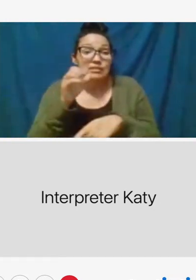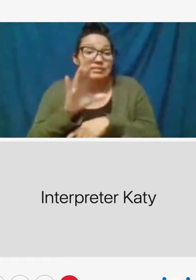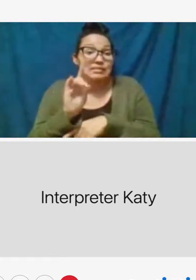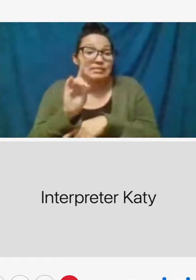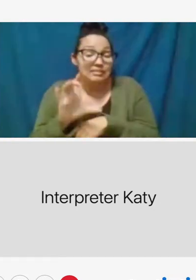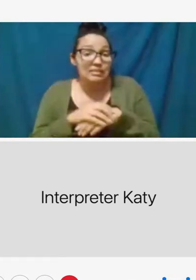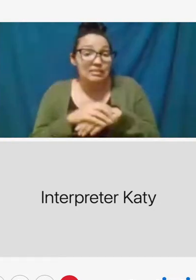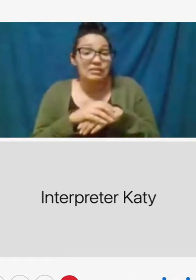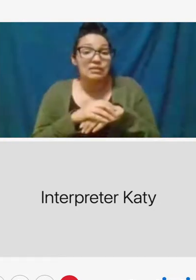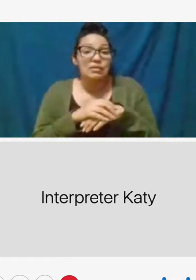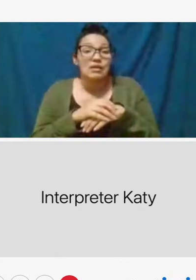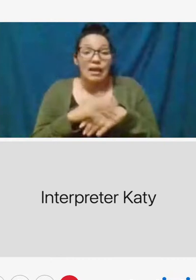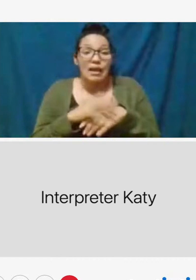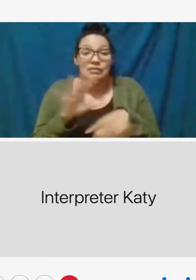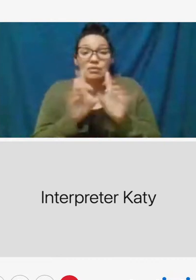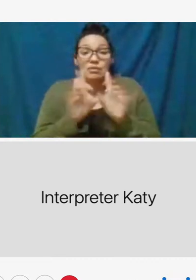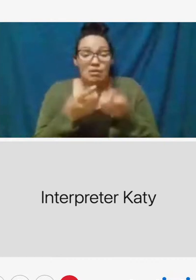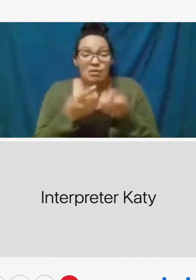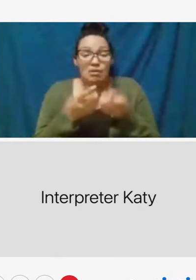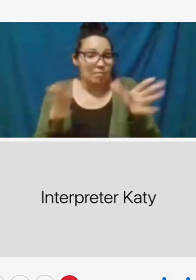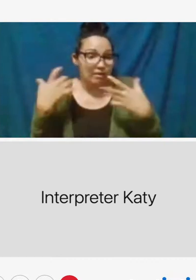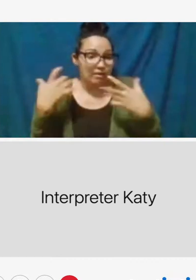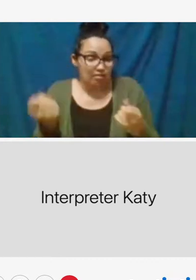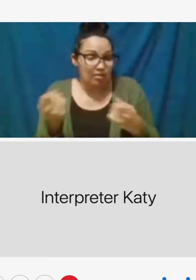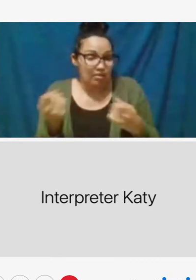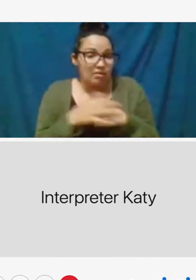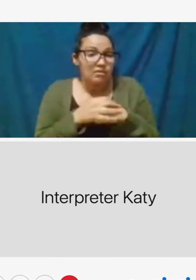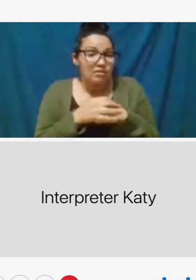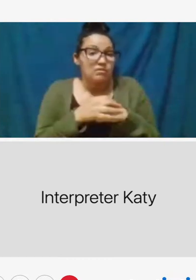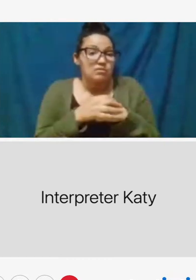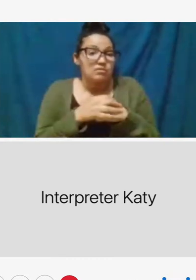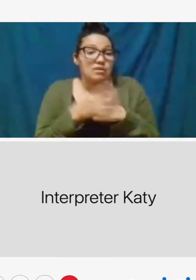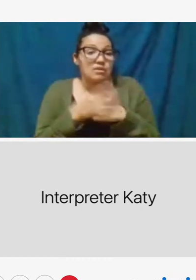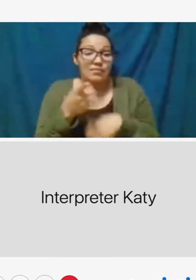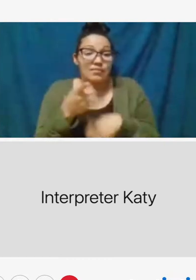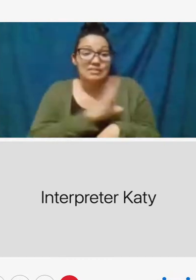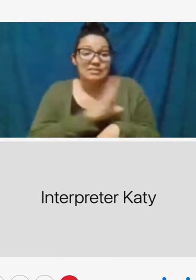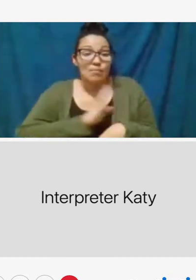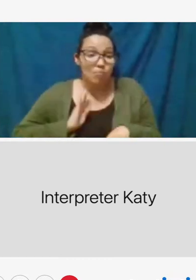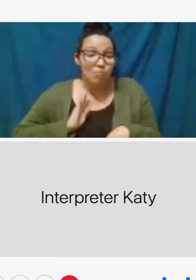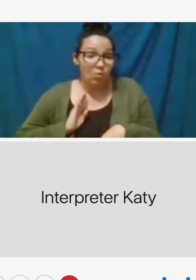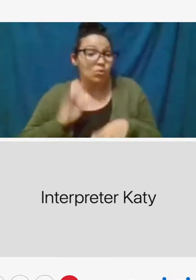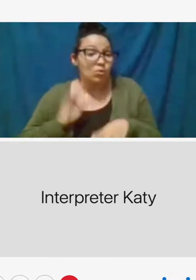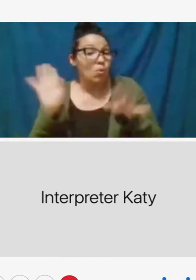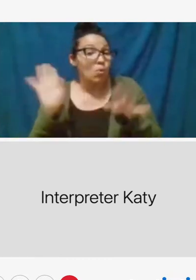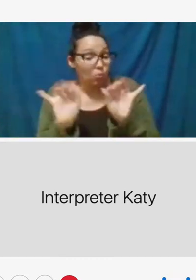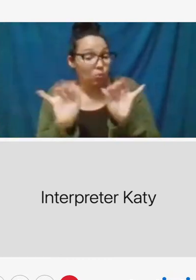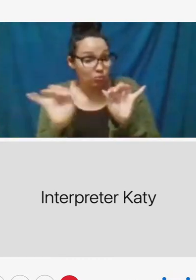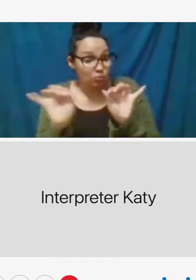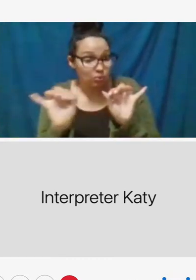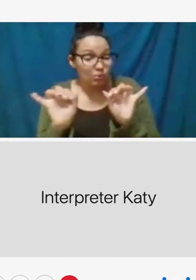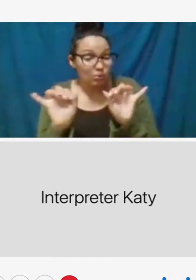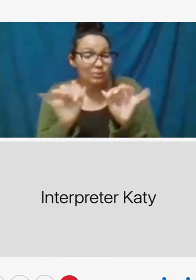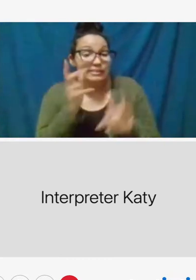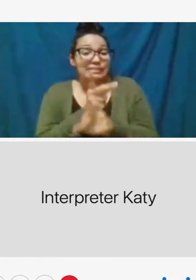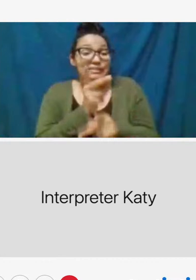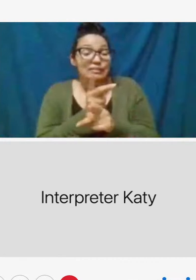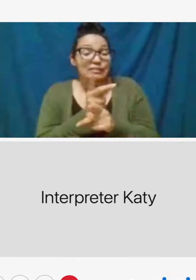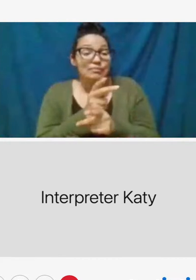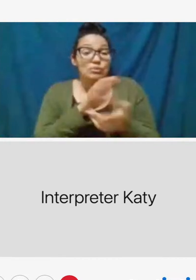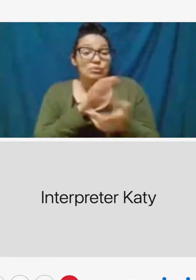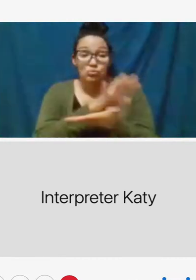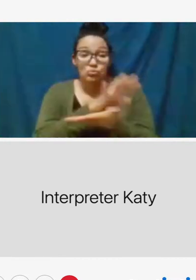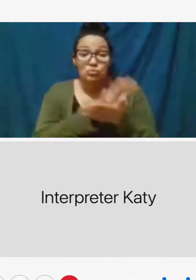California and it's this board's goal as well is to keep schools open safe kids